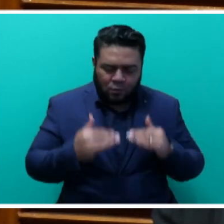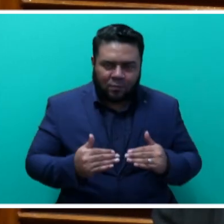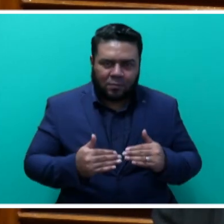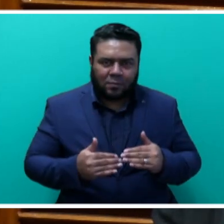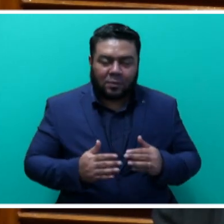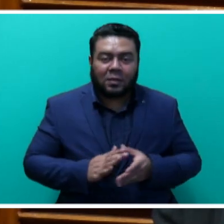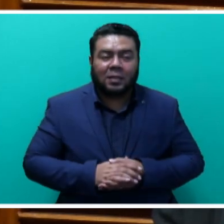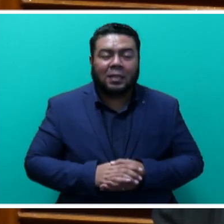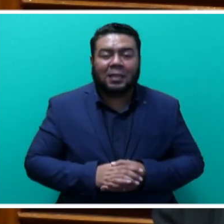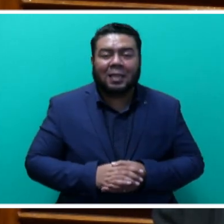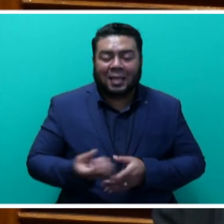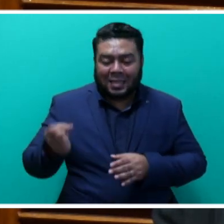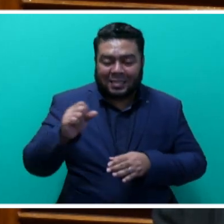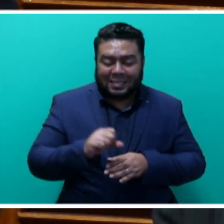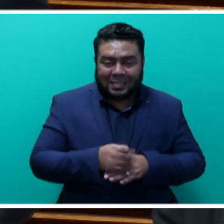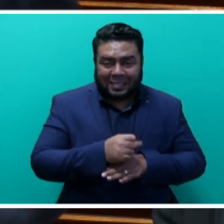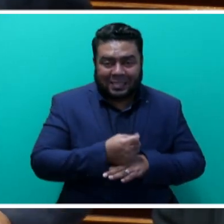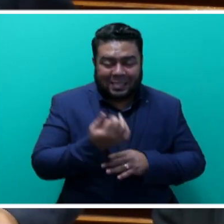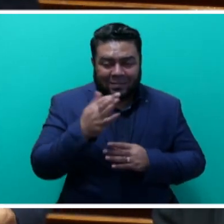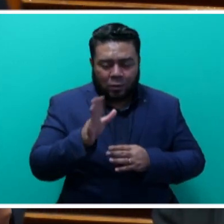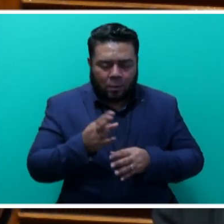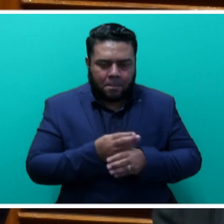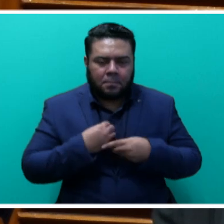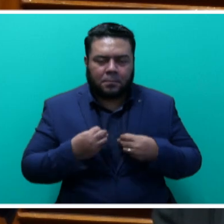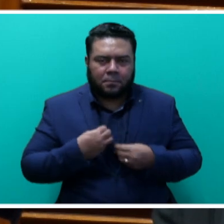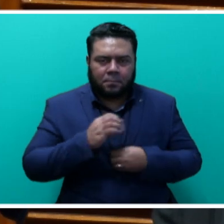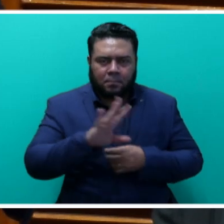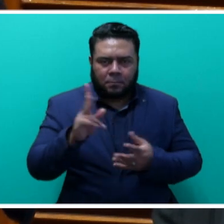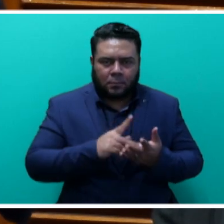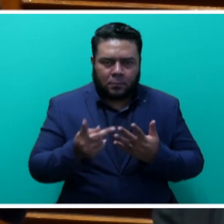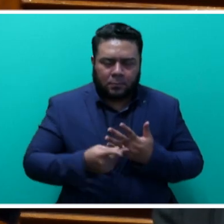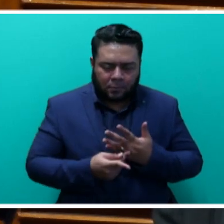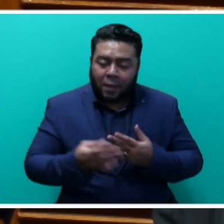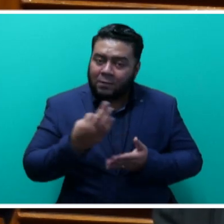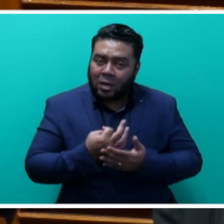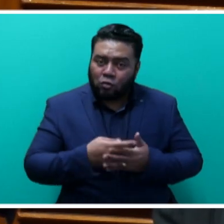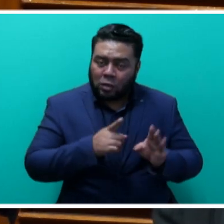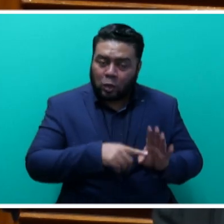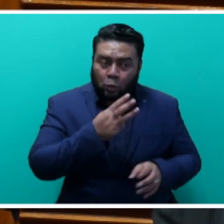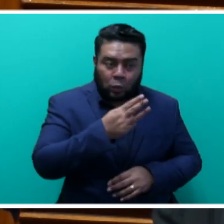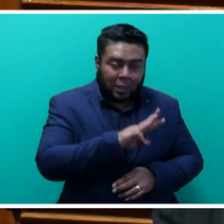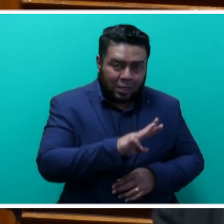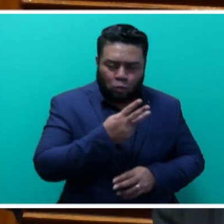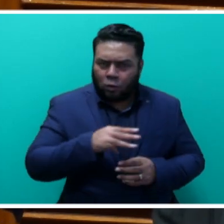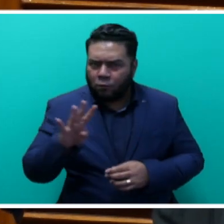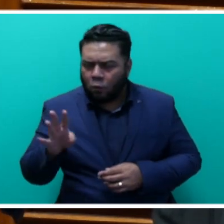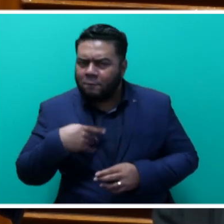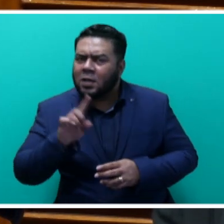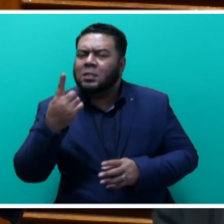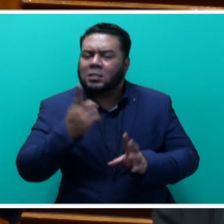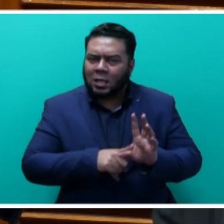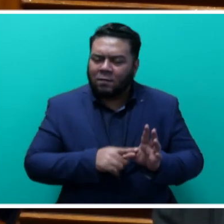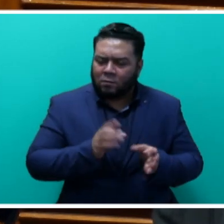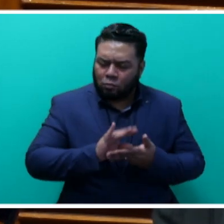Seafaring Entrepreneurial Assistance Scheme, Mr. Speaker, sir. The financial year 2023-2024 was the first year that the Ministry was